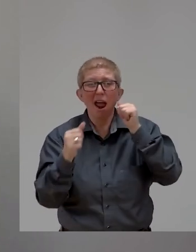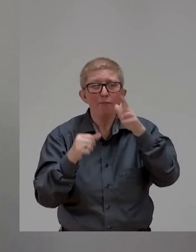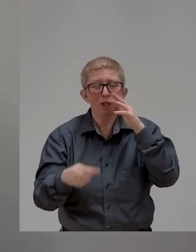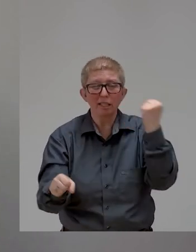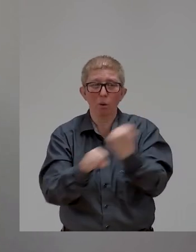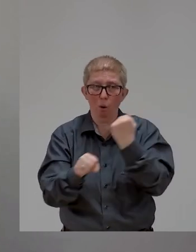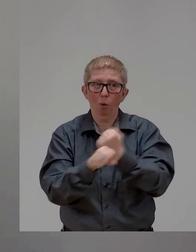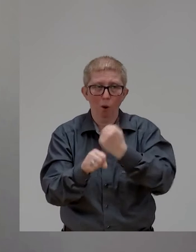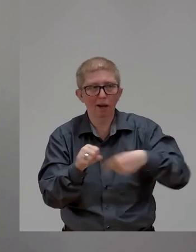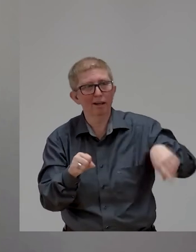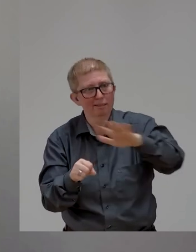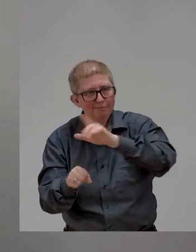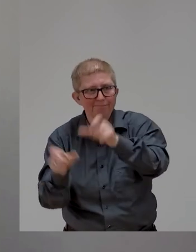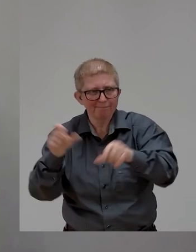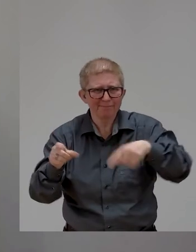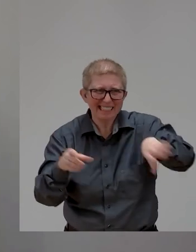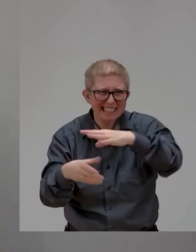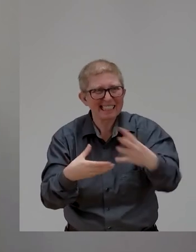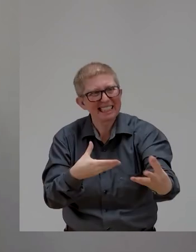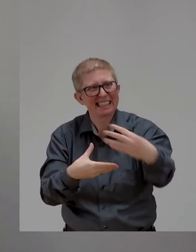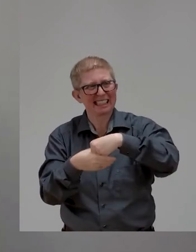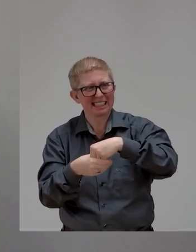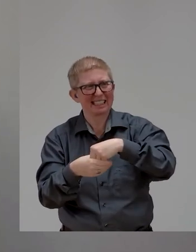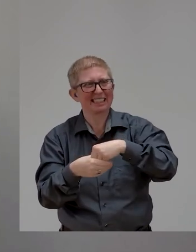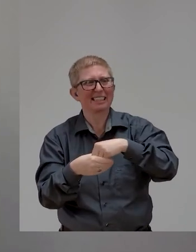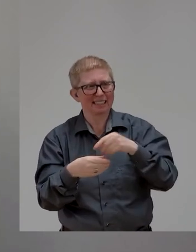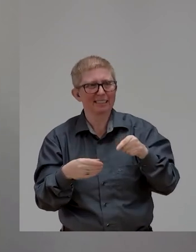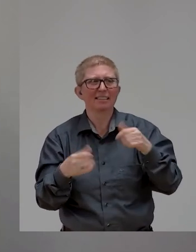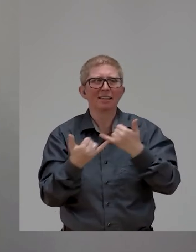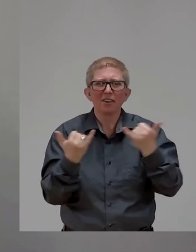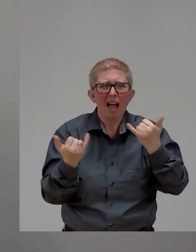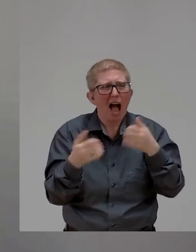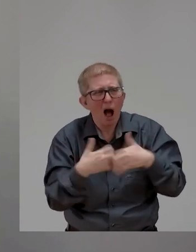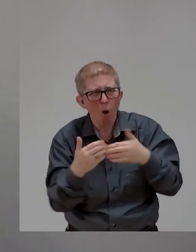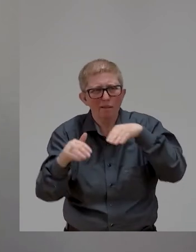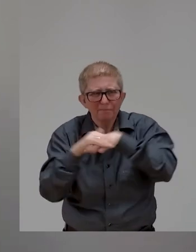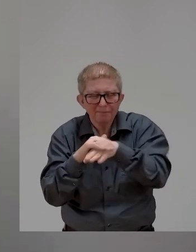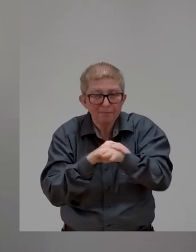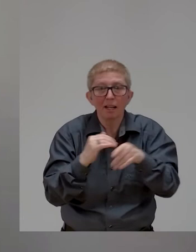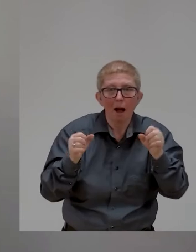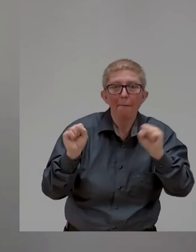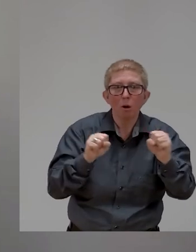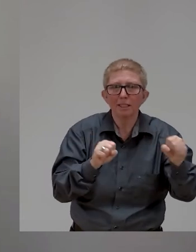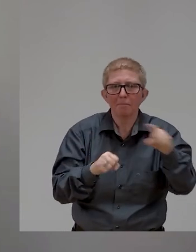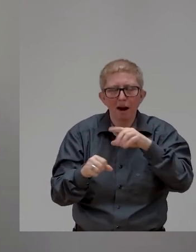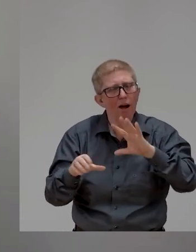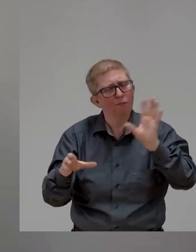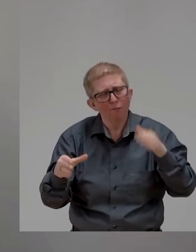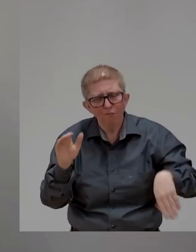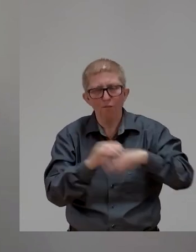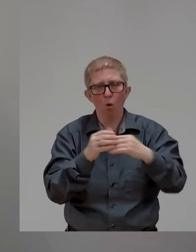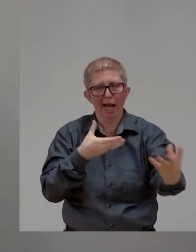is where we can see full inclusion. So thank you so much for your leadership and your commitment. Now, if we